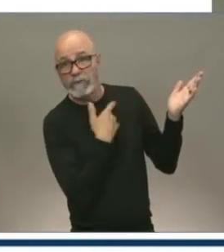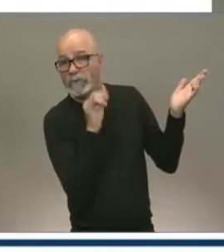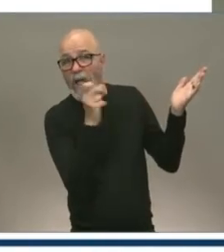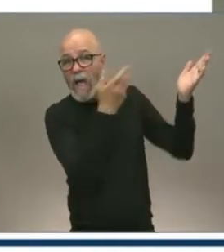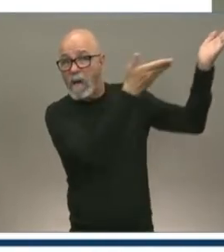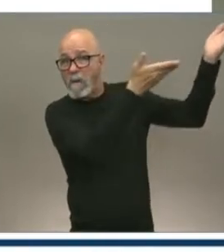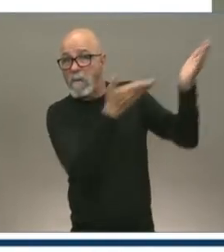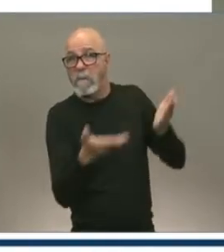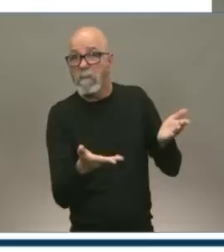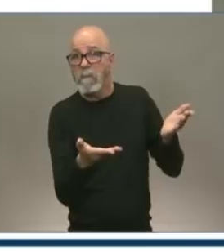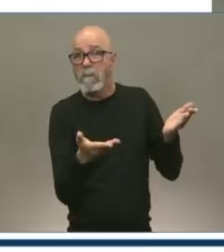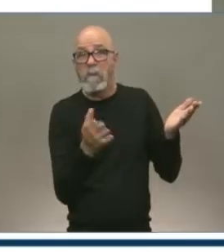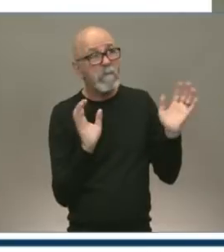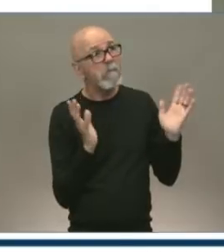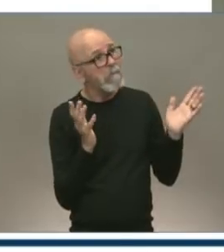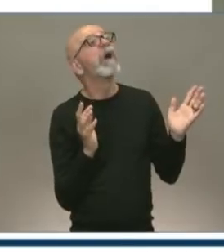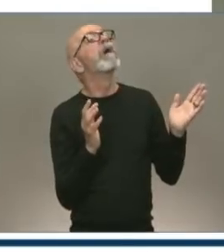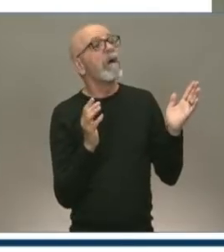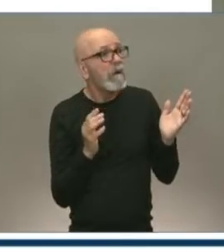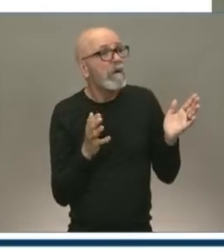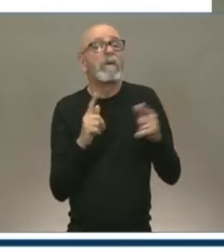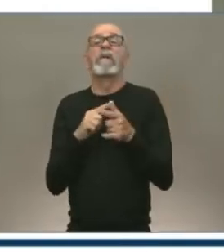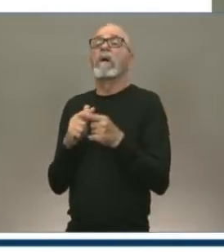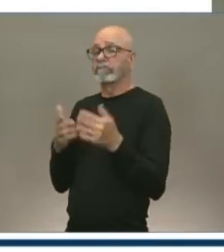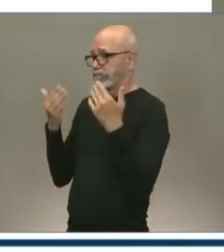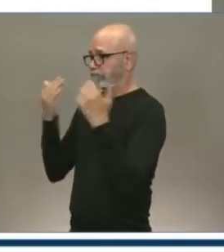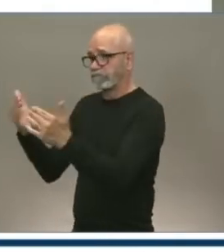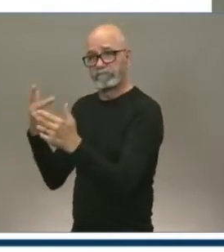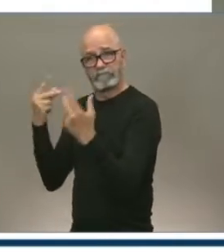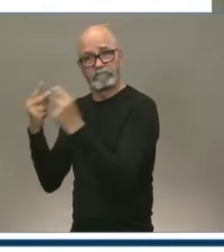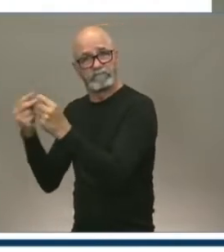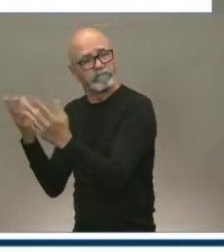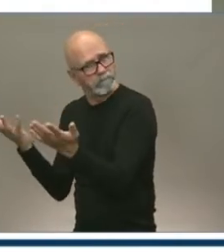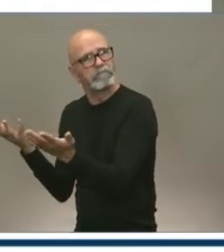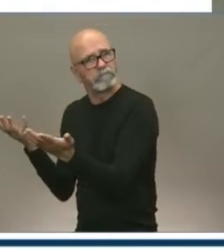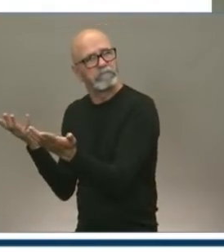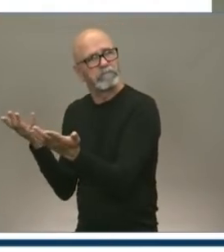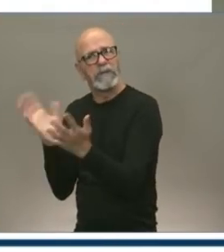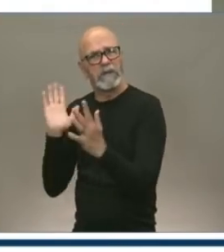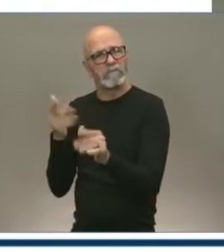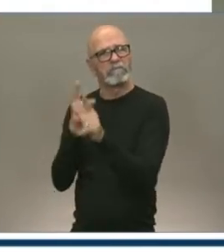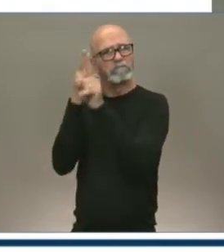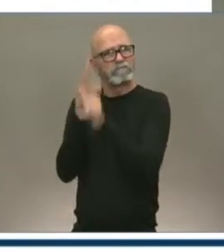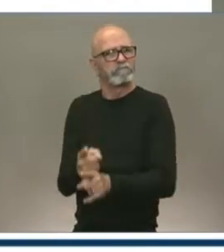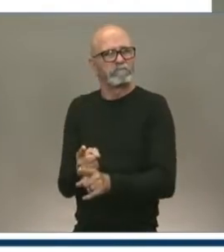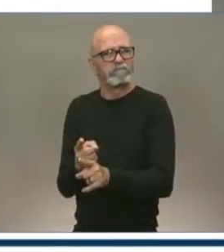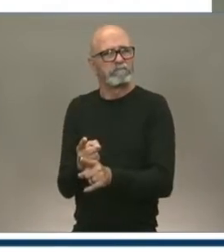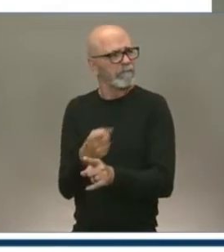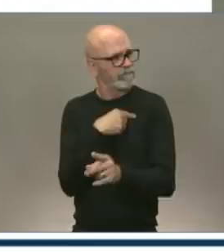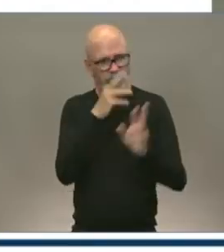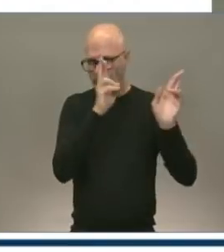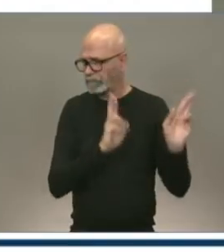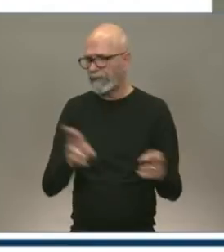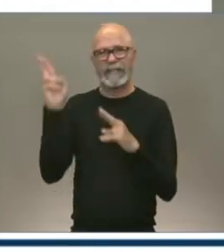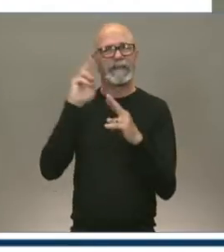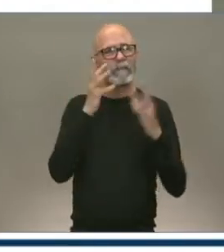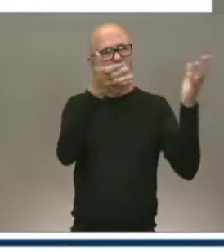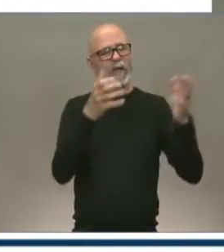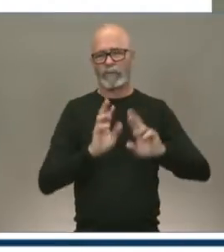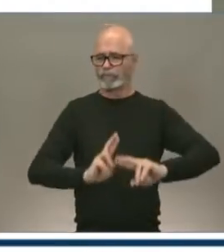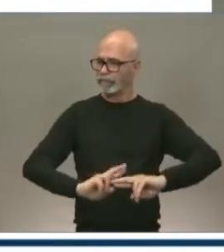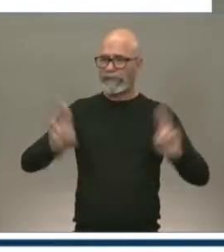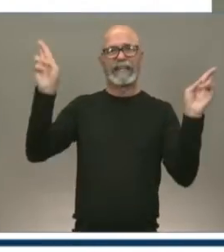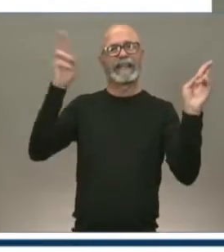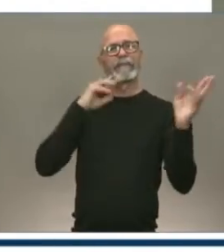out in a very timely manner, and our ability, our capacity to deliver vaccine is ramping up